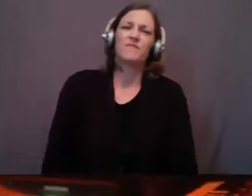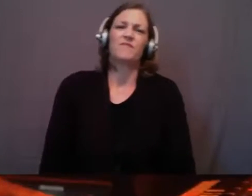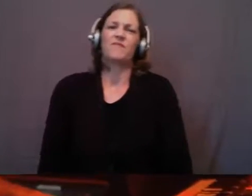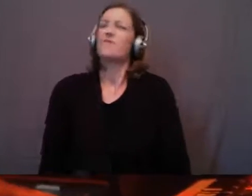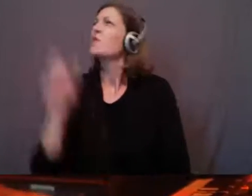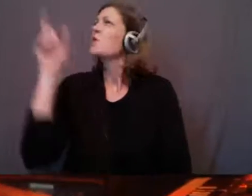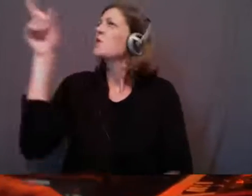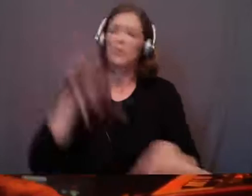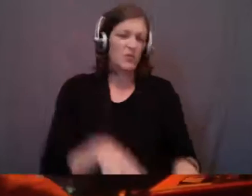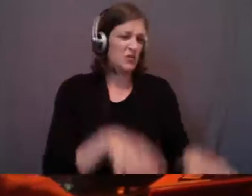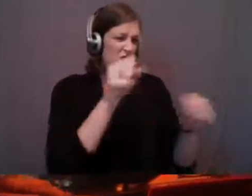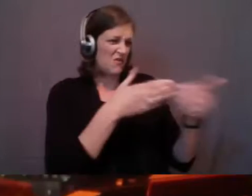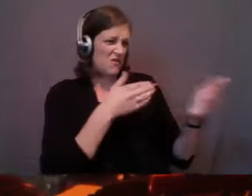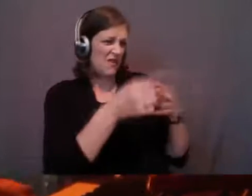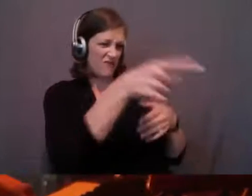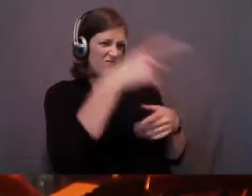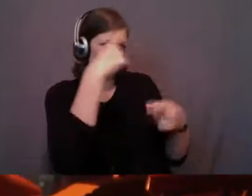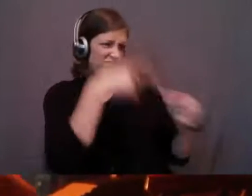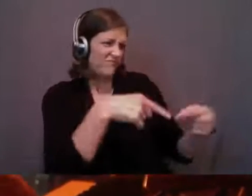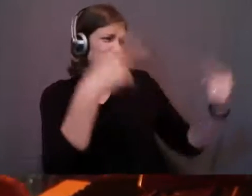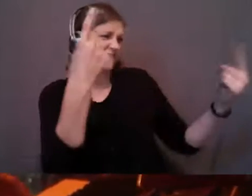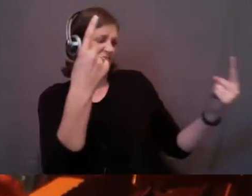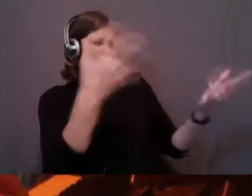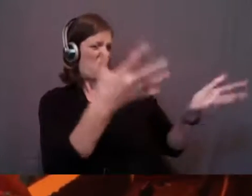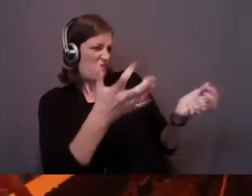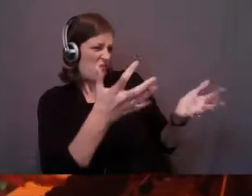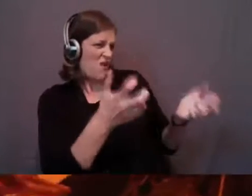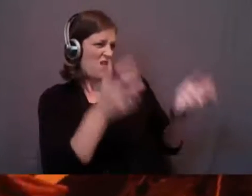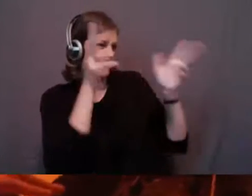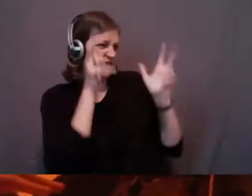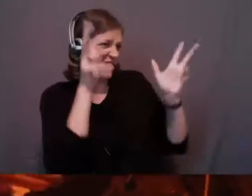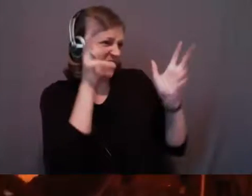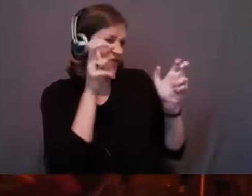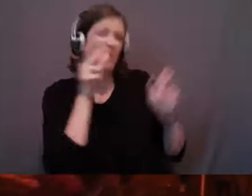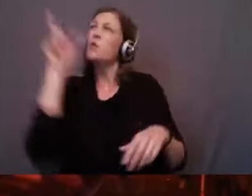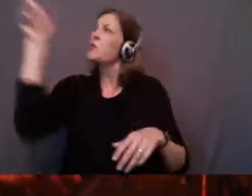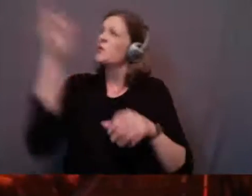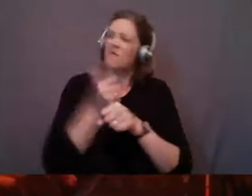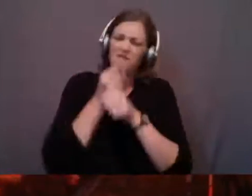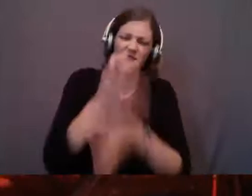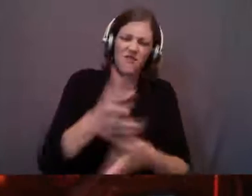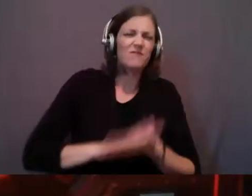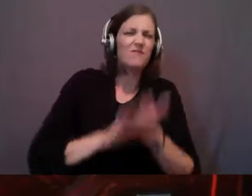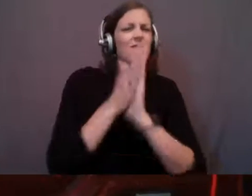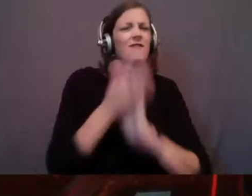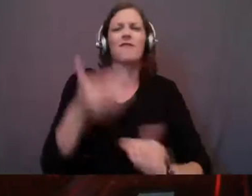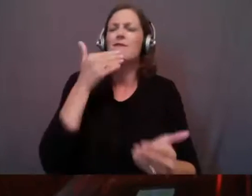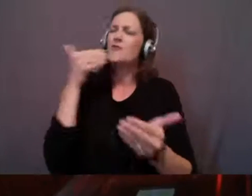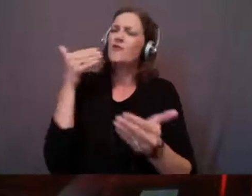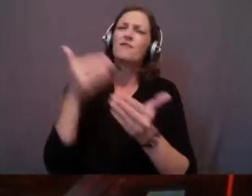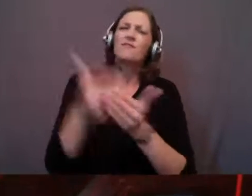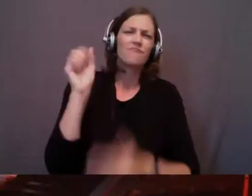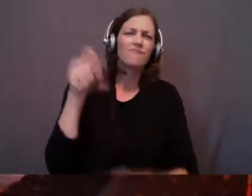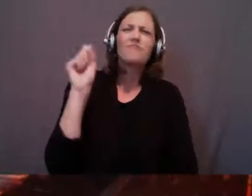You take what the enemy meant for evil and you turn it for good. Yes, you turn